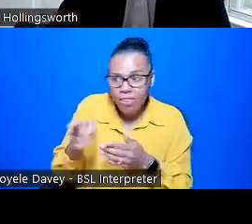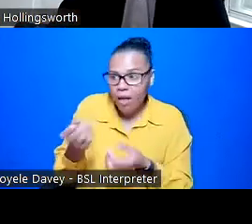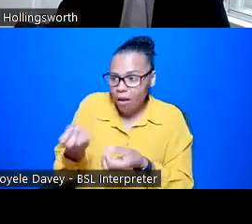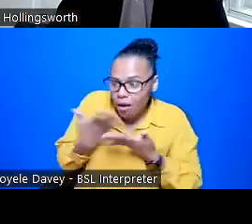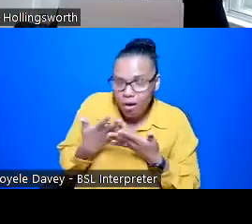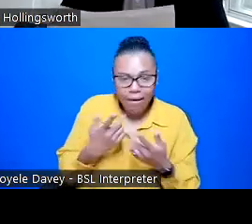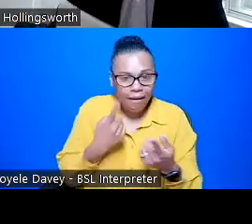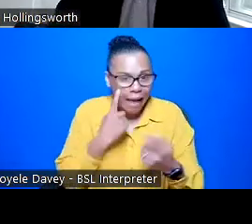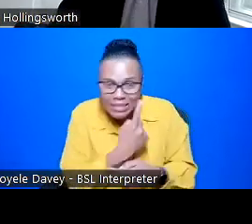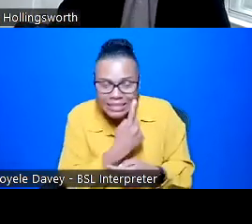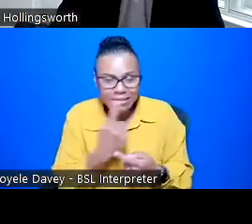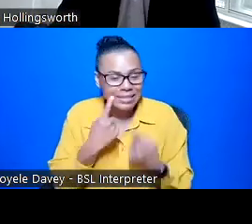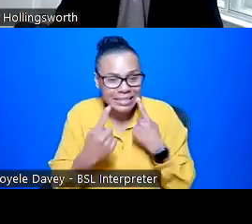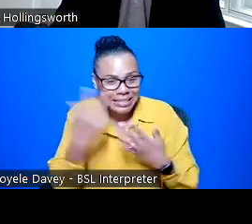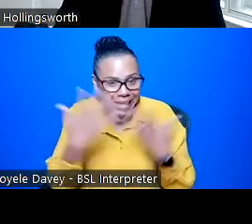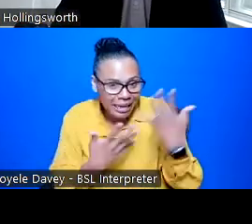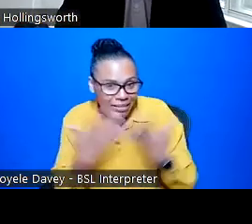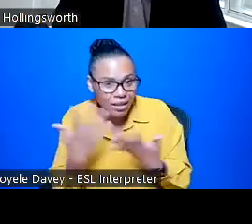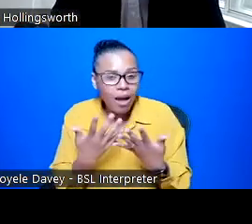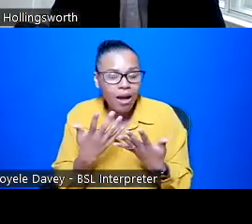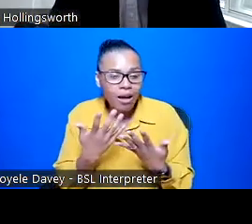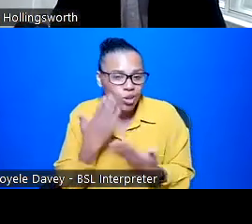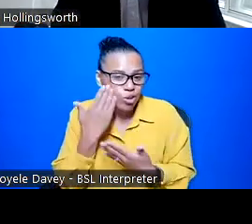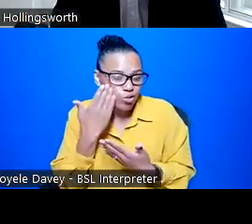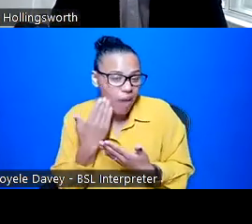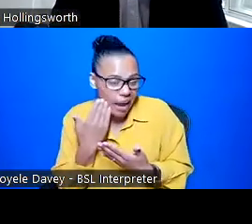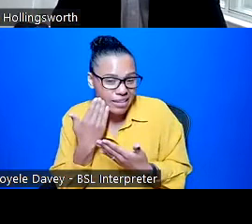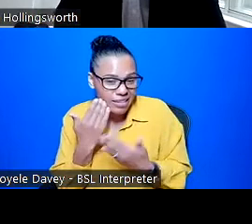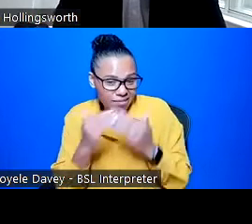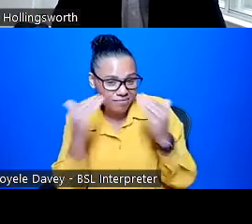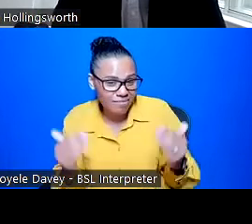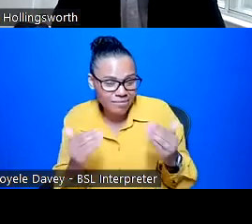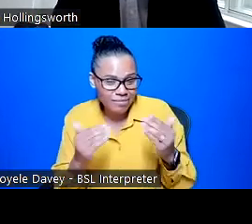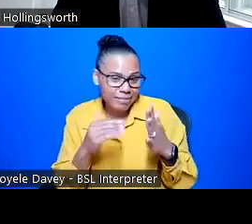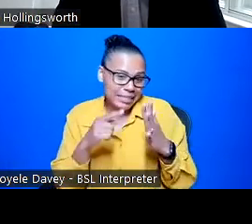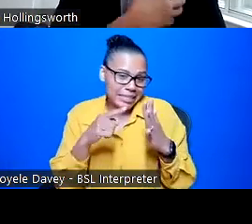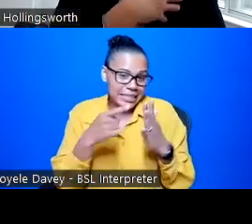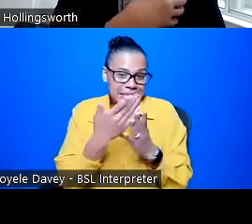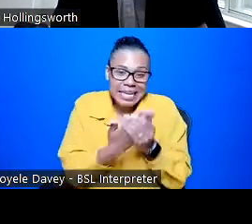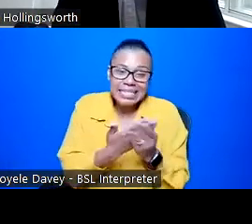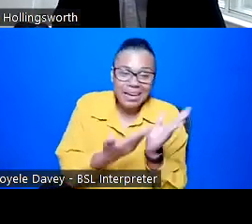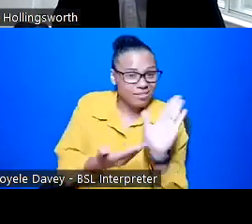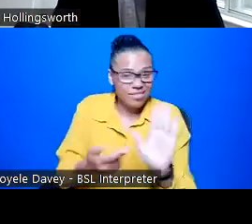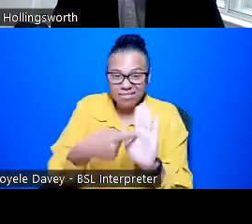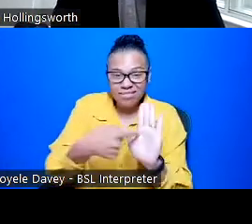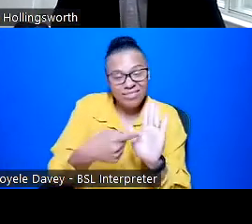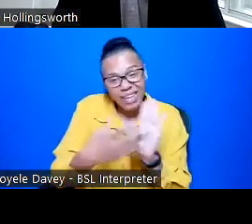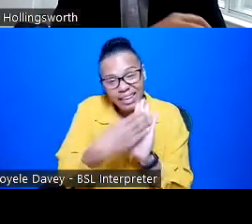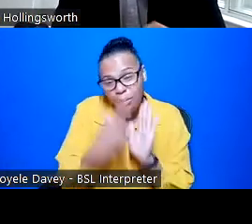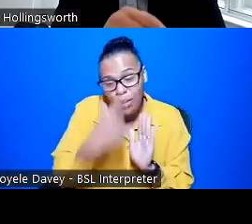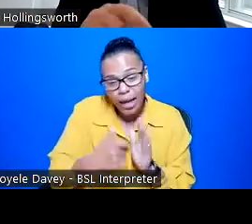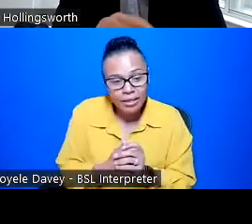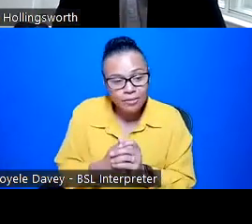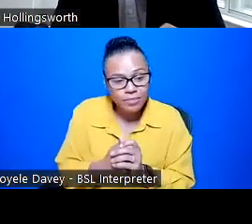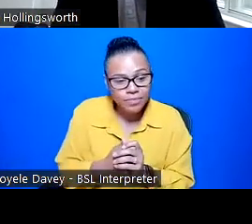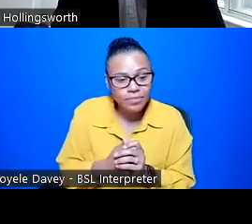Race Representation Index that I know Emma's speaking about later is an example of how that can happen. Travis has shown us too, indeed, that the current